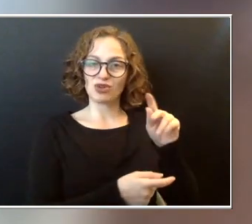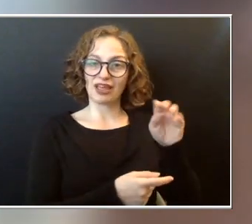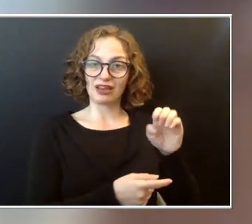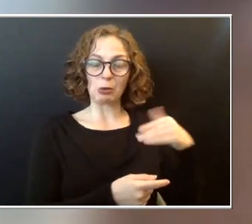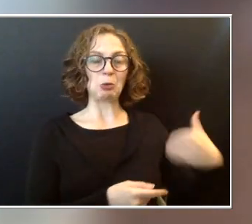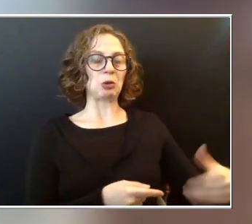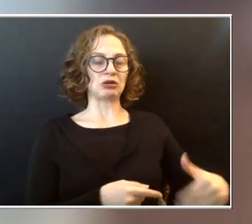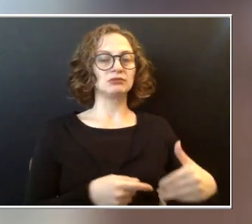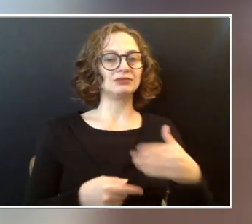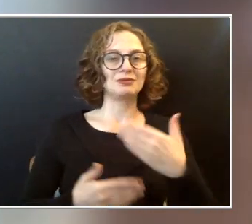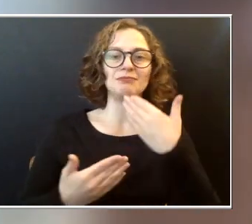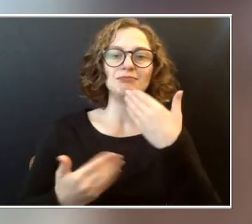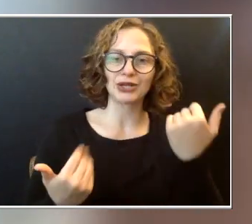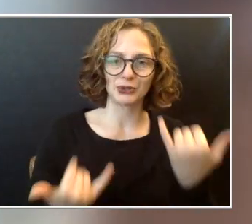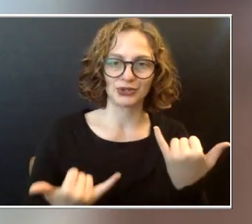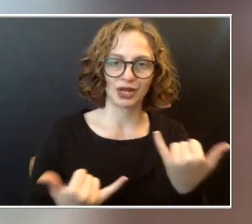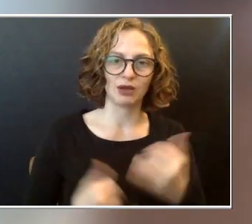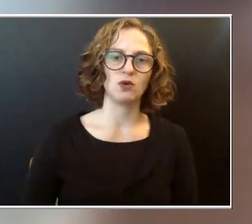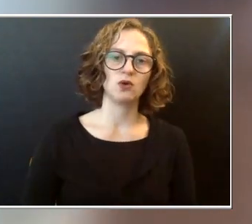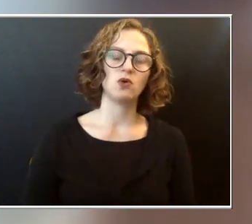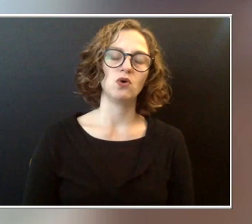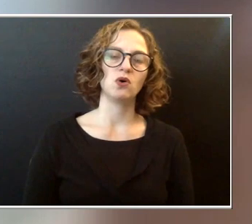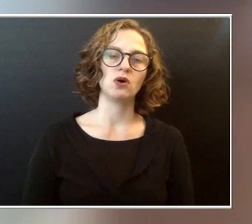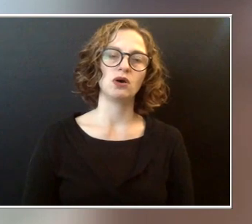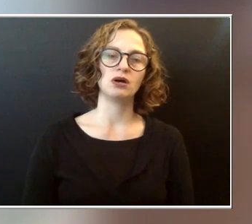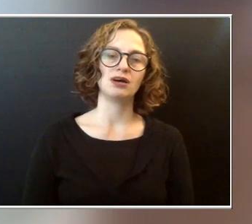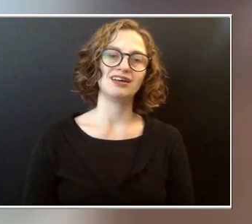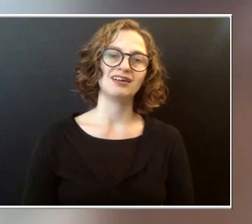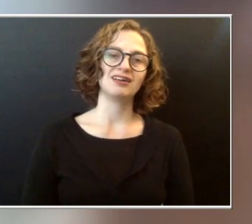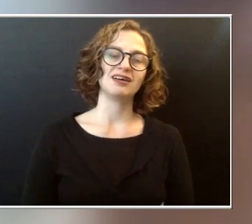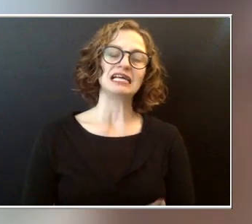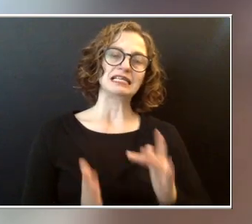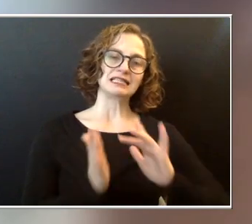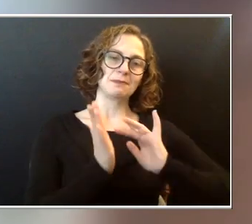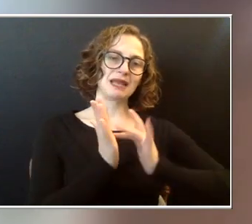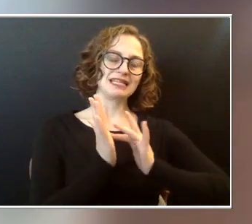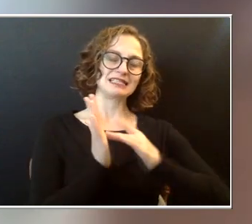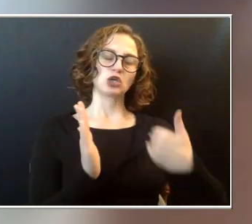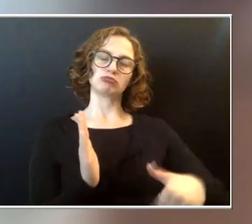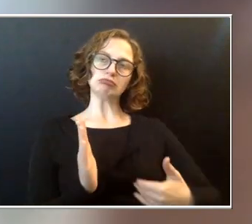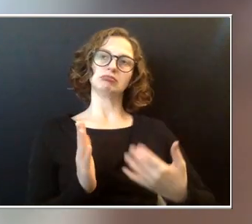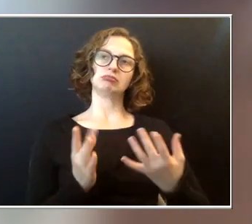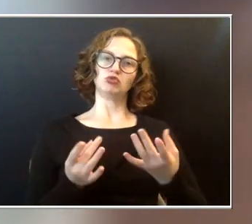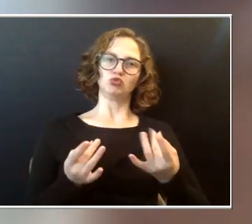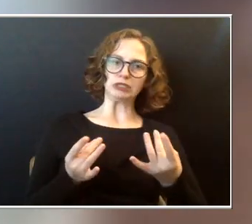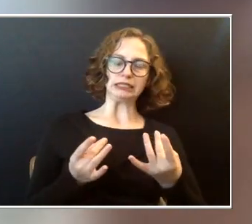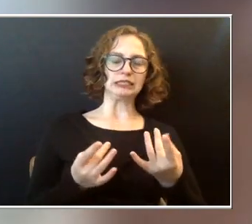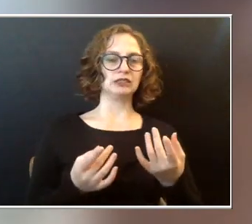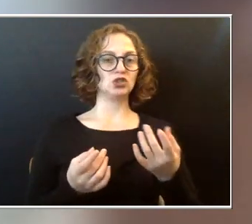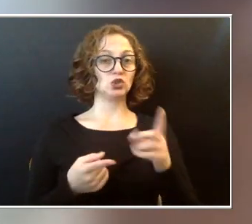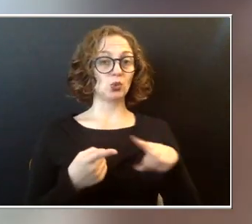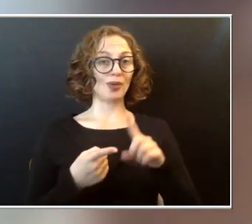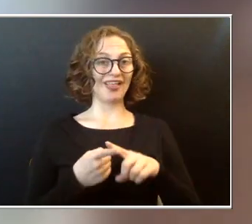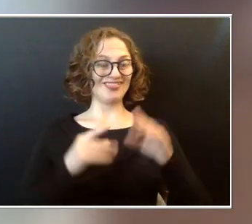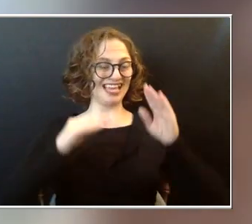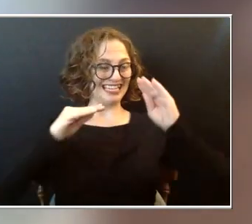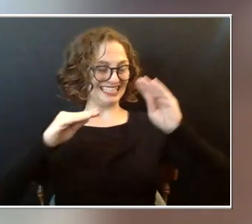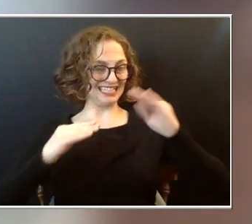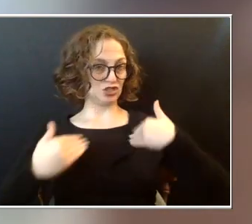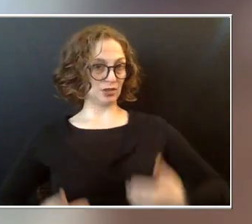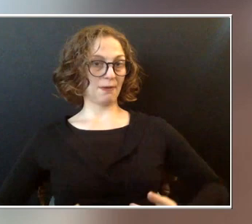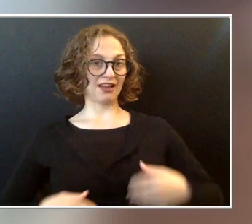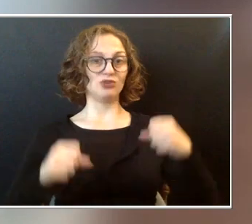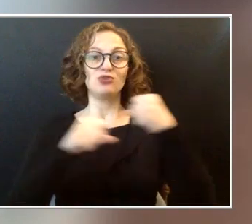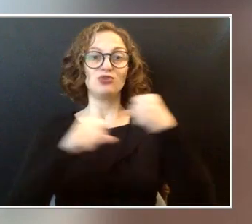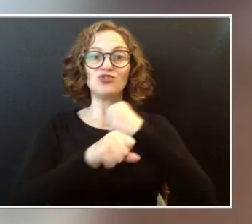These are tricky drugs, so as they teach the immune system to fight the cancer, sometimes they will teach the immune system to also fight self or the